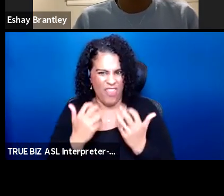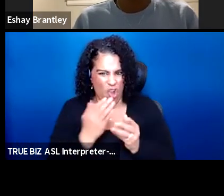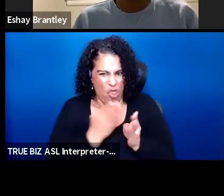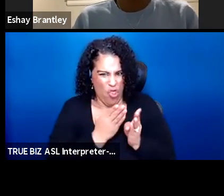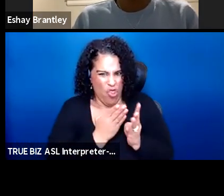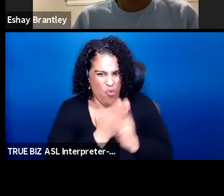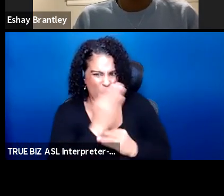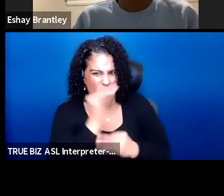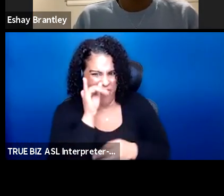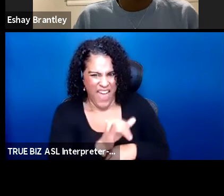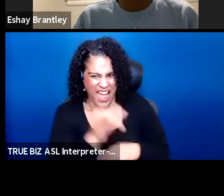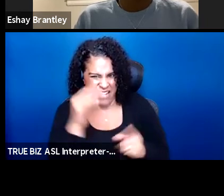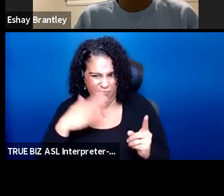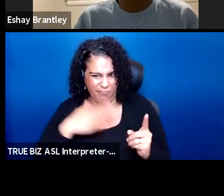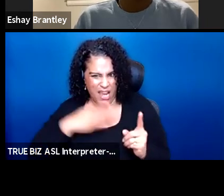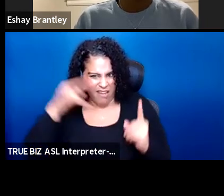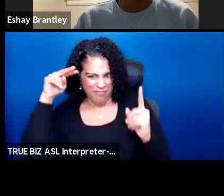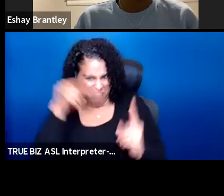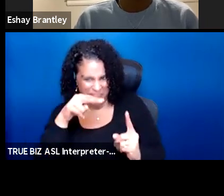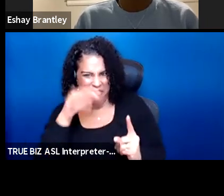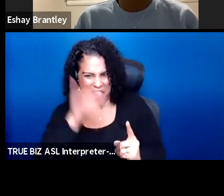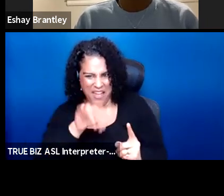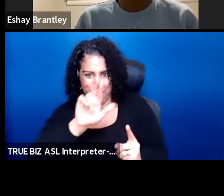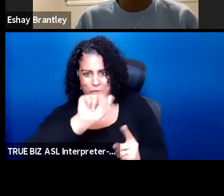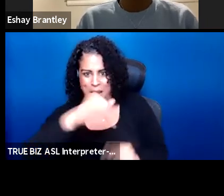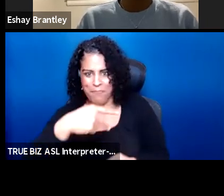know, lens. And when I realized that, I